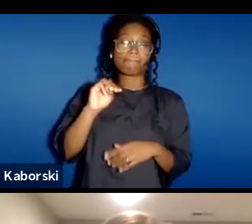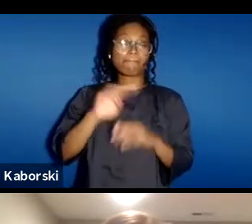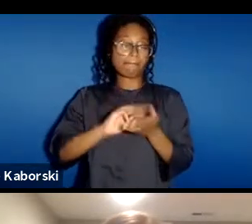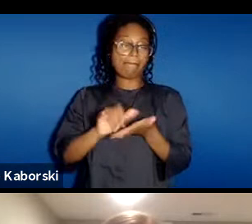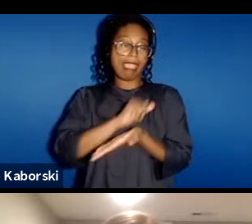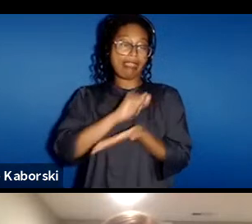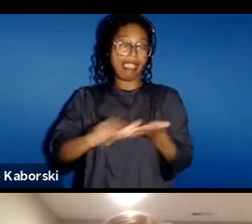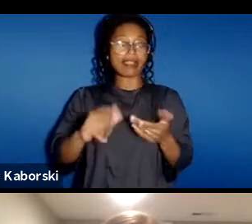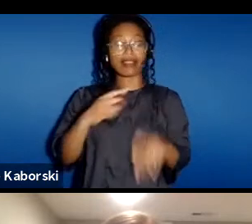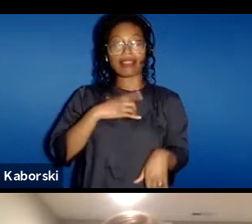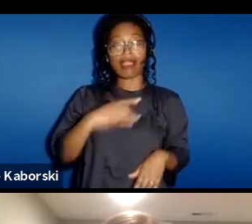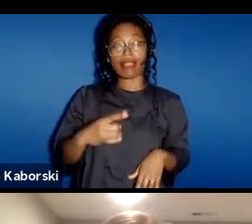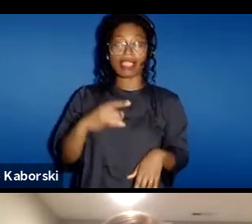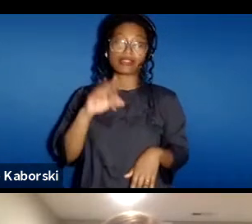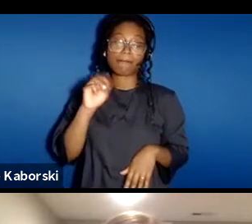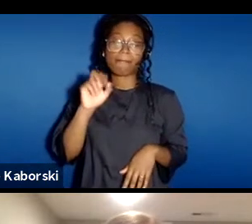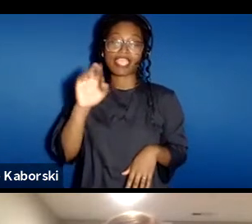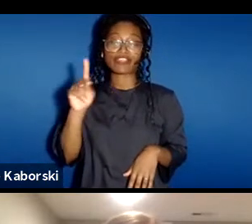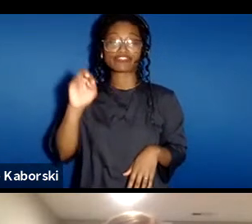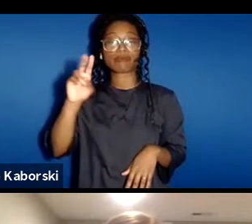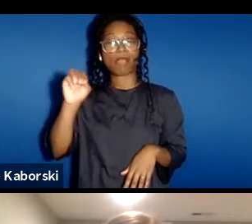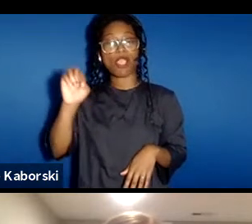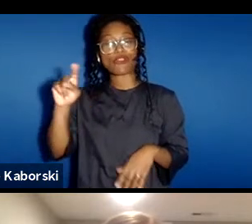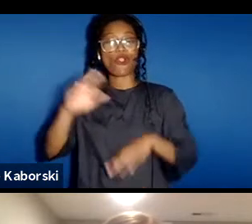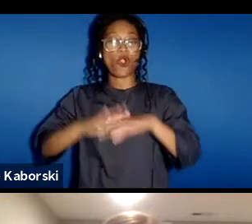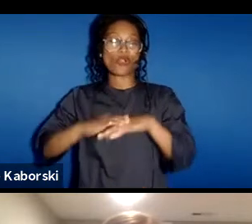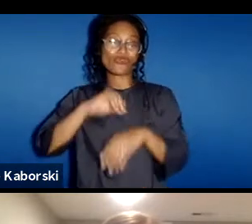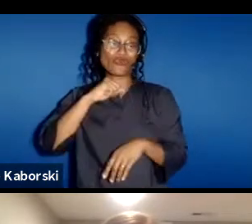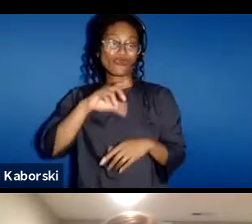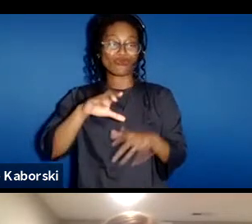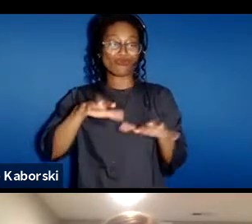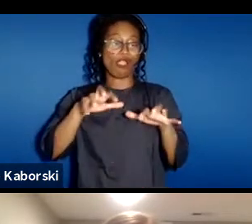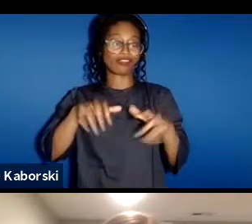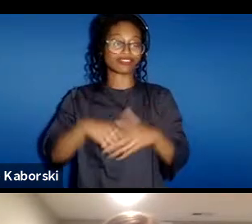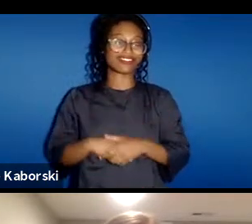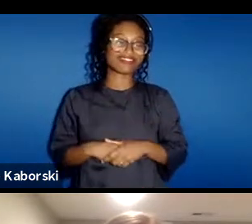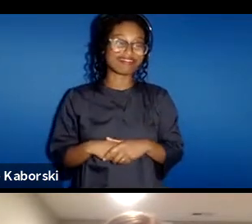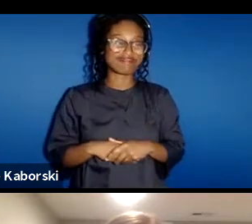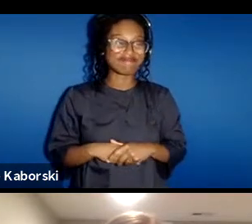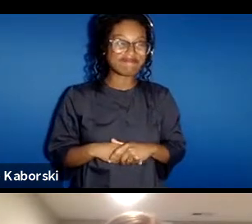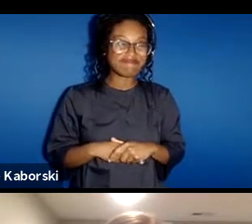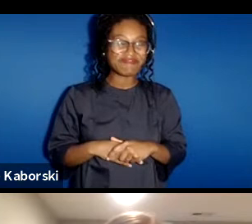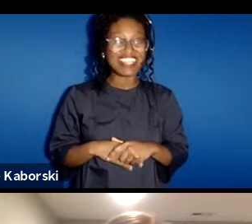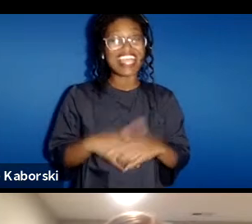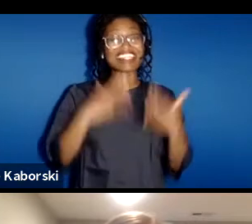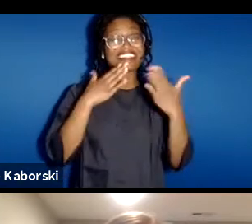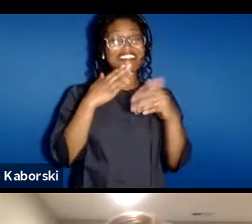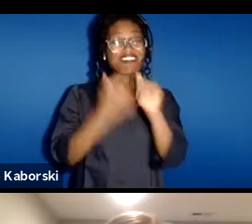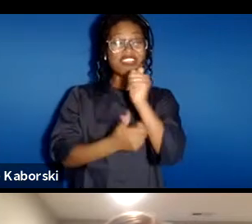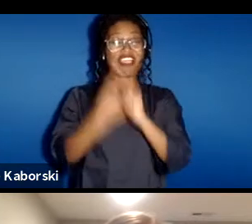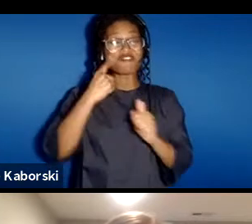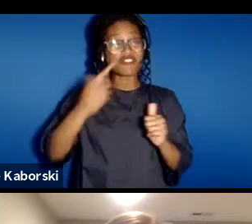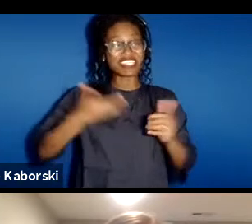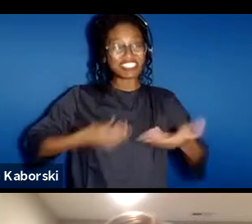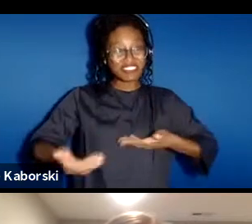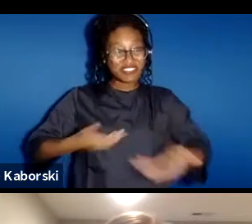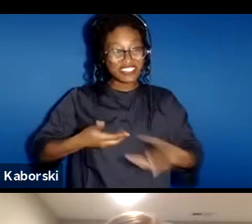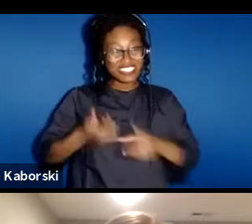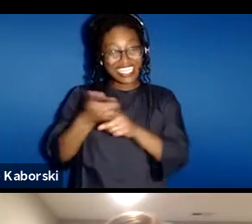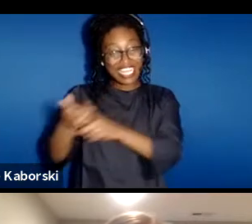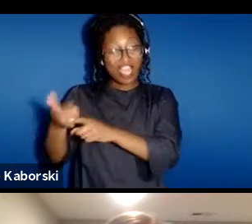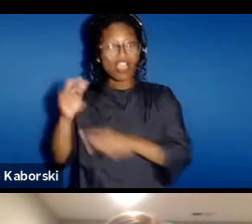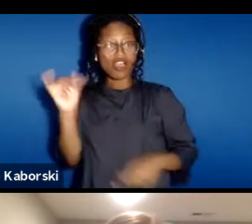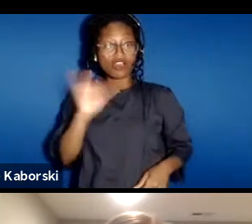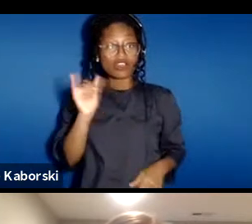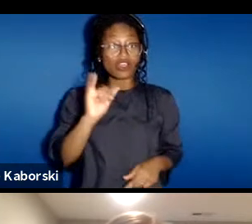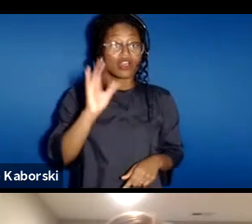doing Maker's Mark on the rocks. Very nice. All right, thank you everyone for the introductions. I'm